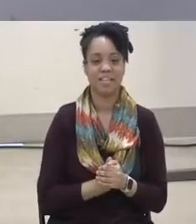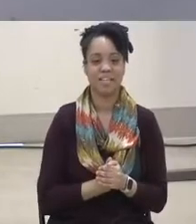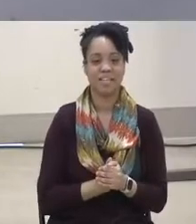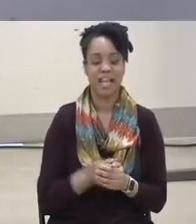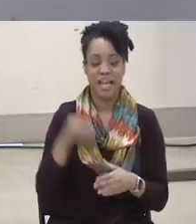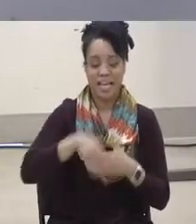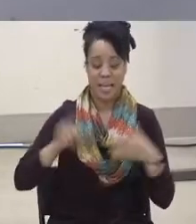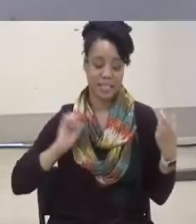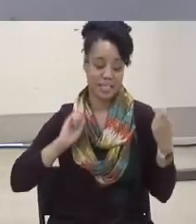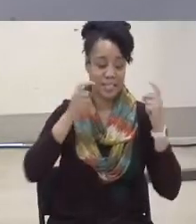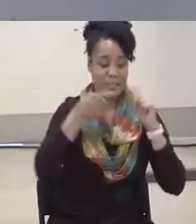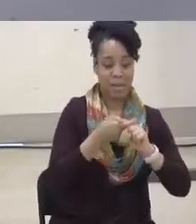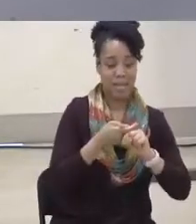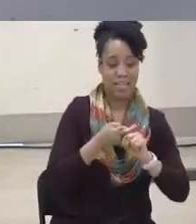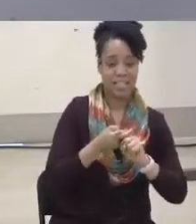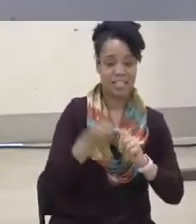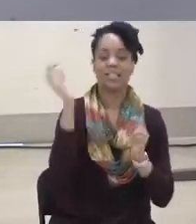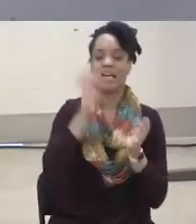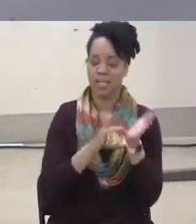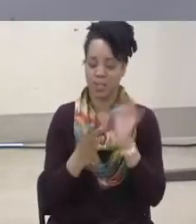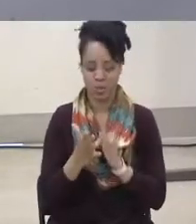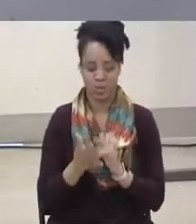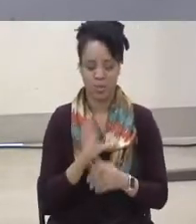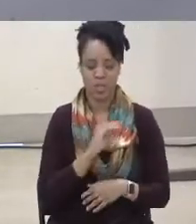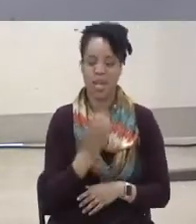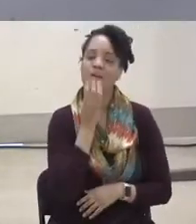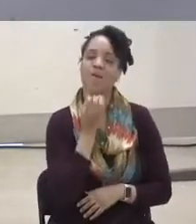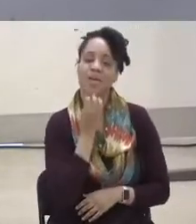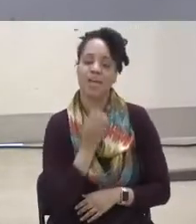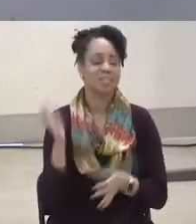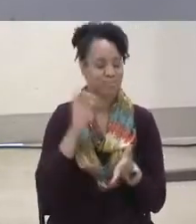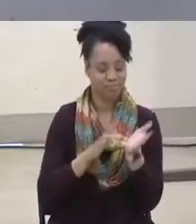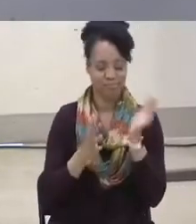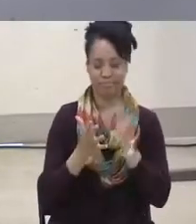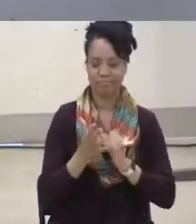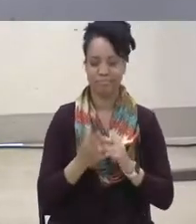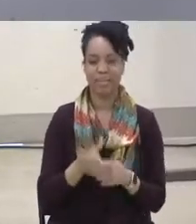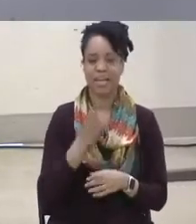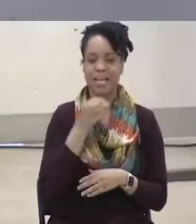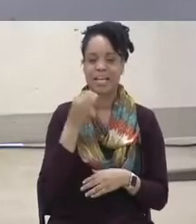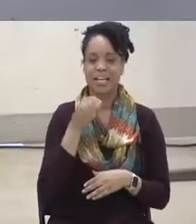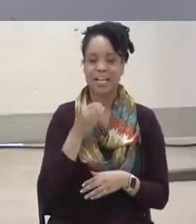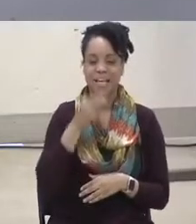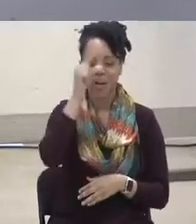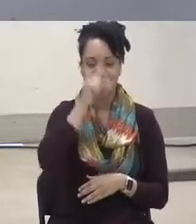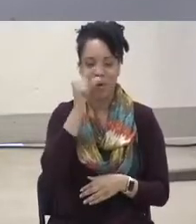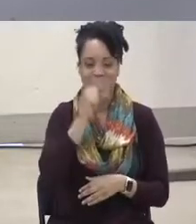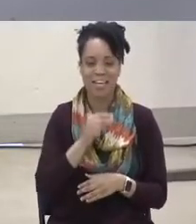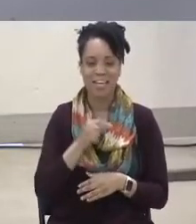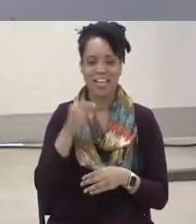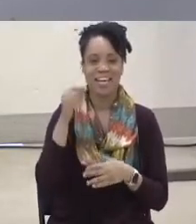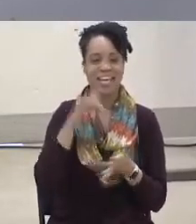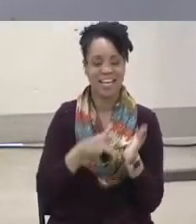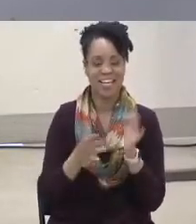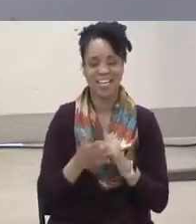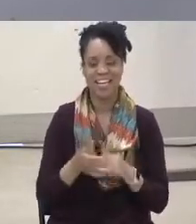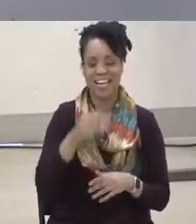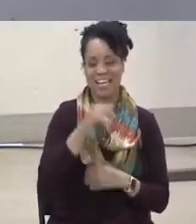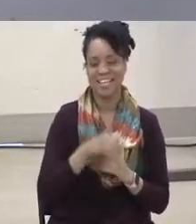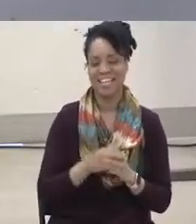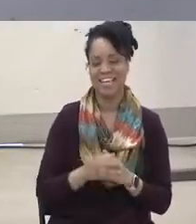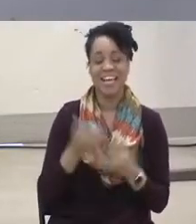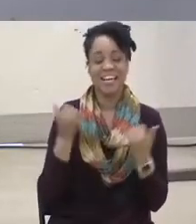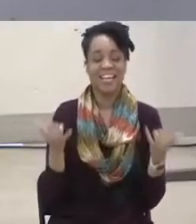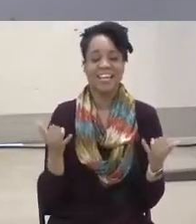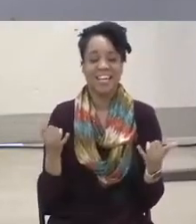Spanish, Jesus. En español es Jesús. And in Greek, Jesus. Y en griego 10. And in Hebrew, Yeshua. Y en hebreos Yeshua. Okay,